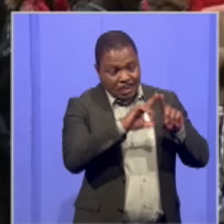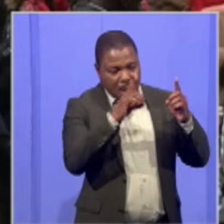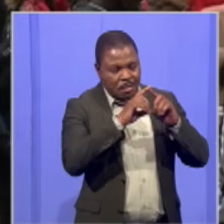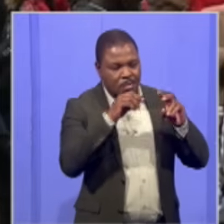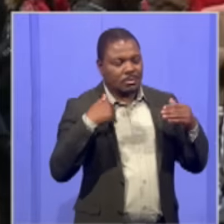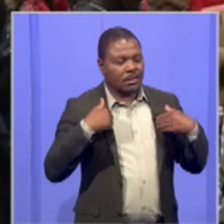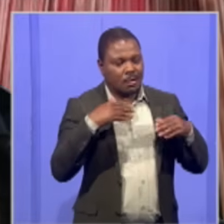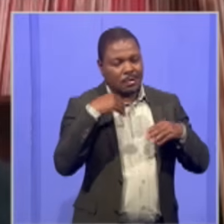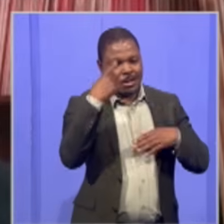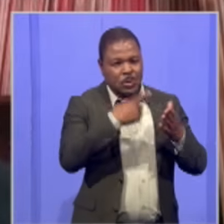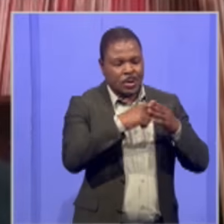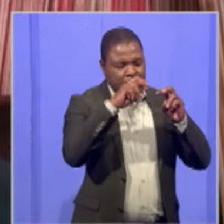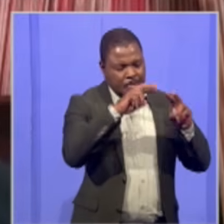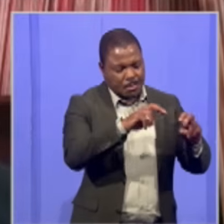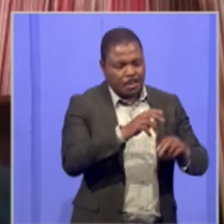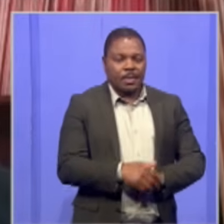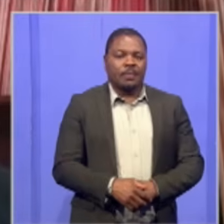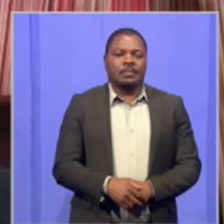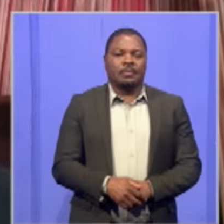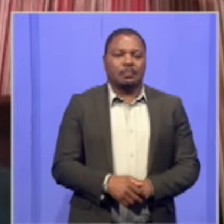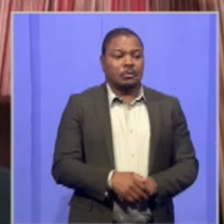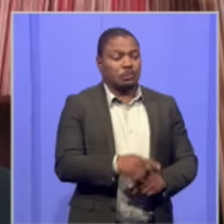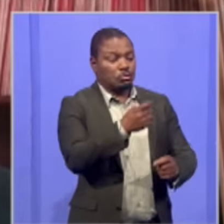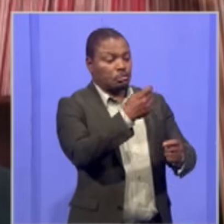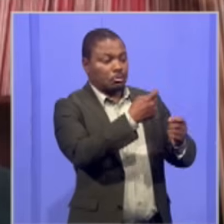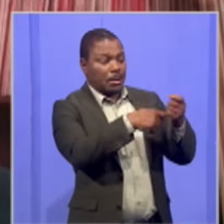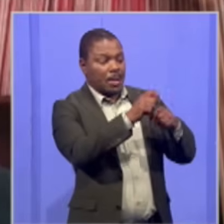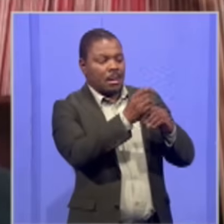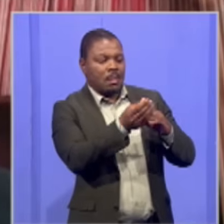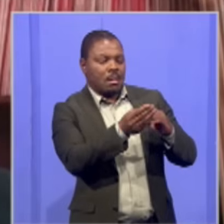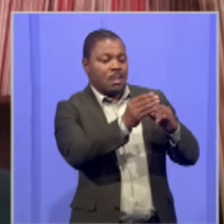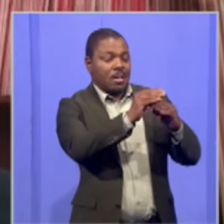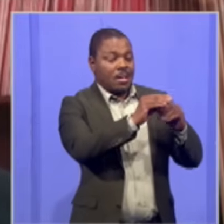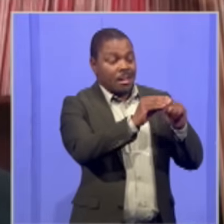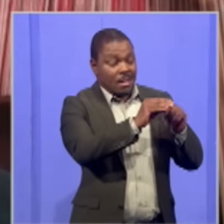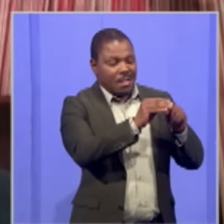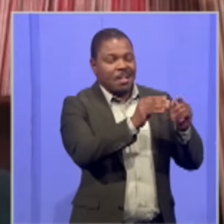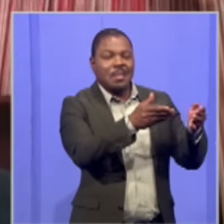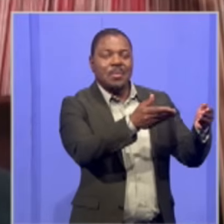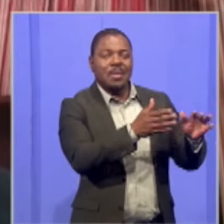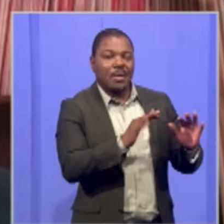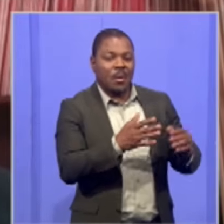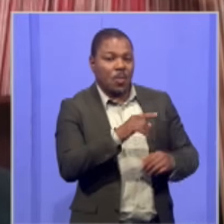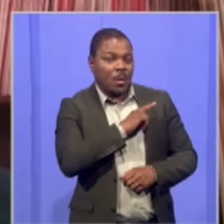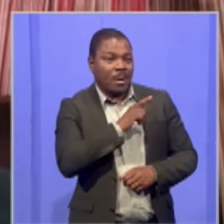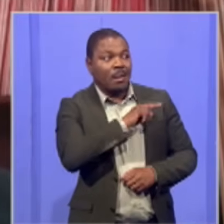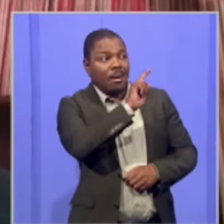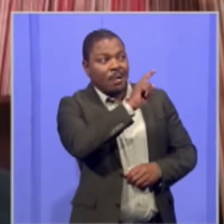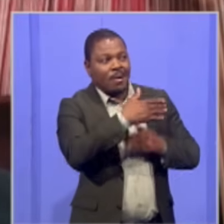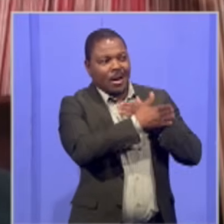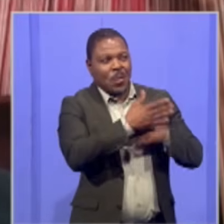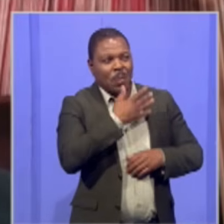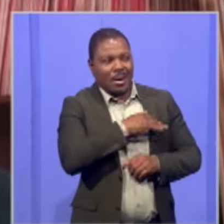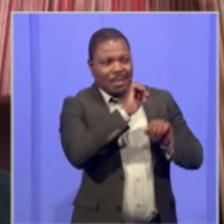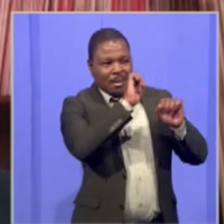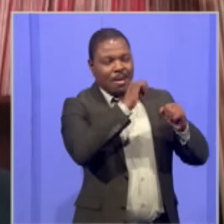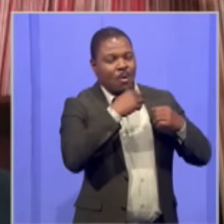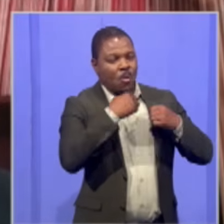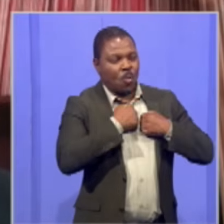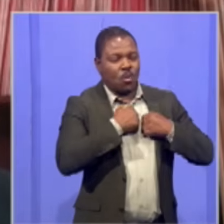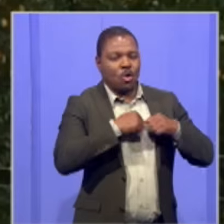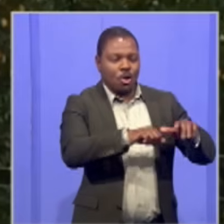tlang. Tariffs are usually introduced when countries want to protect their